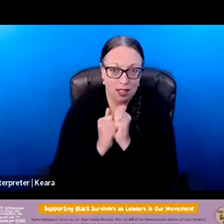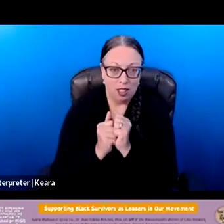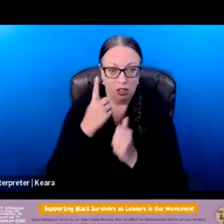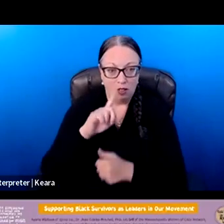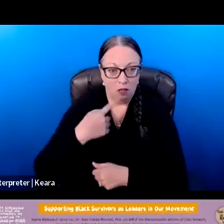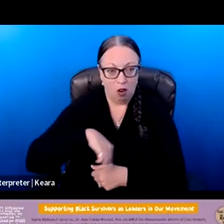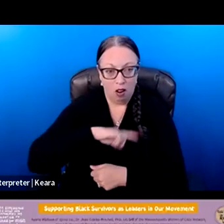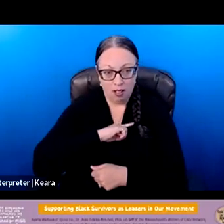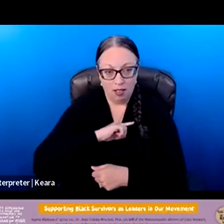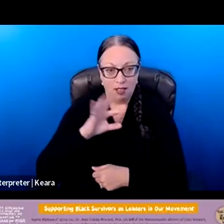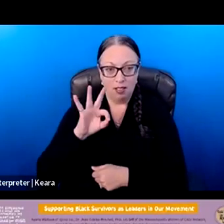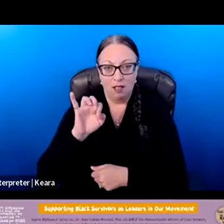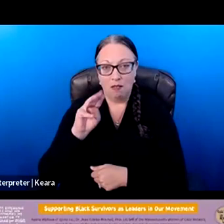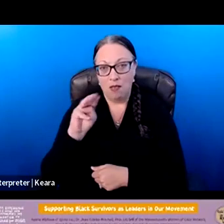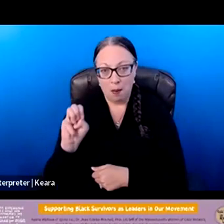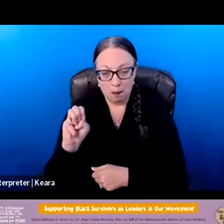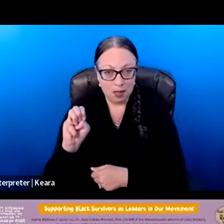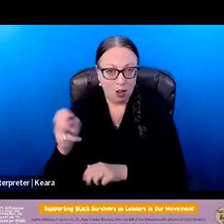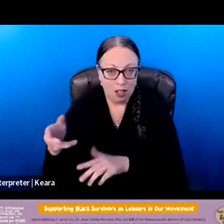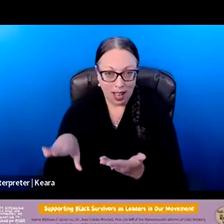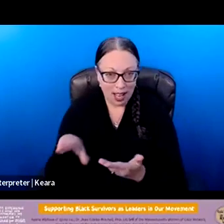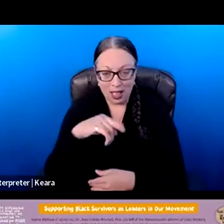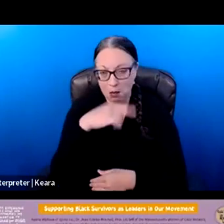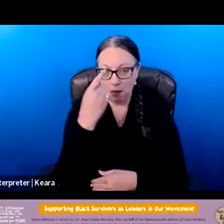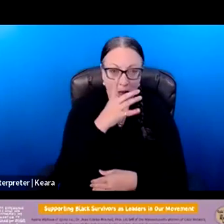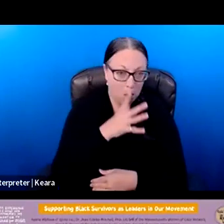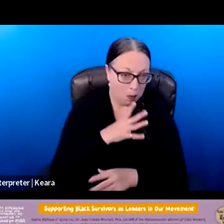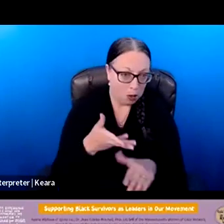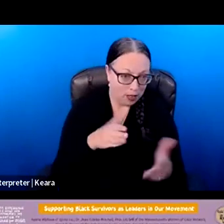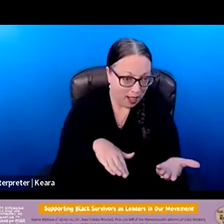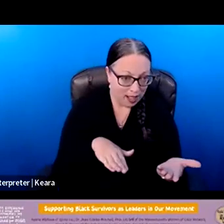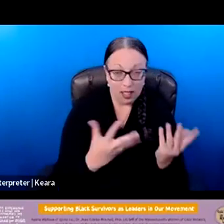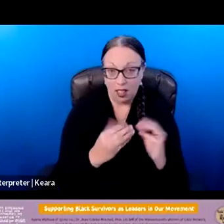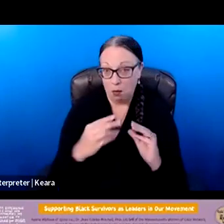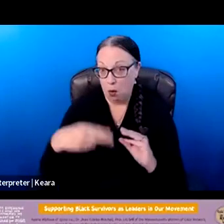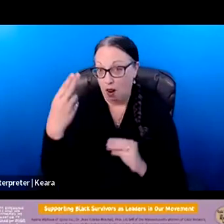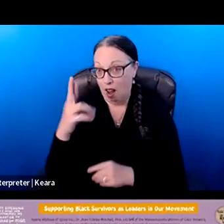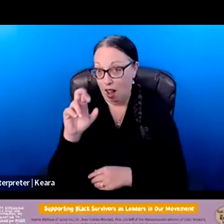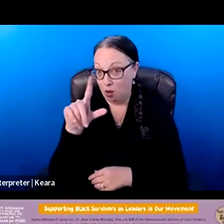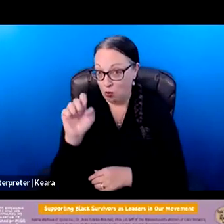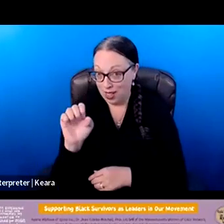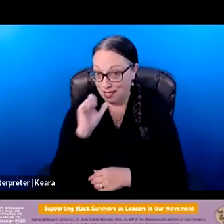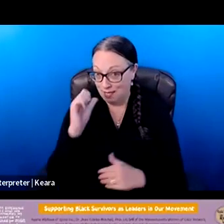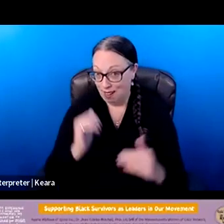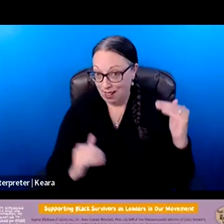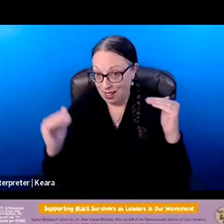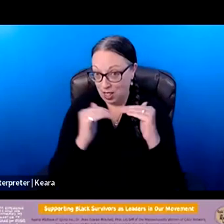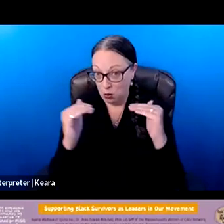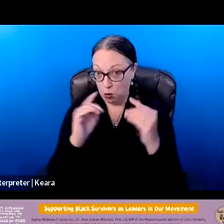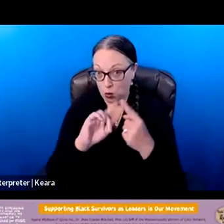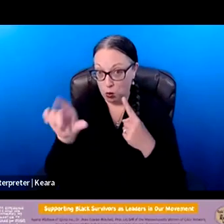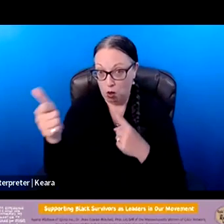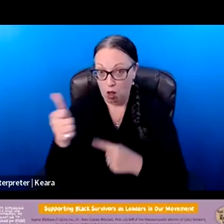dying, femmes are dying, Black women are dying at many of the higher rates disproportionately than other women,